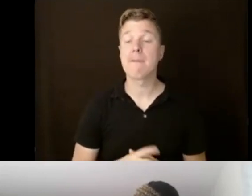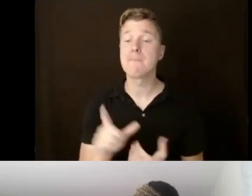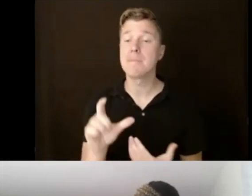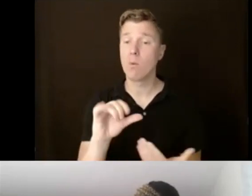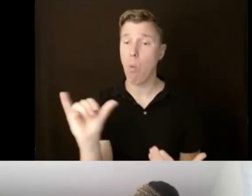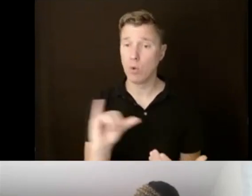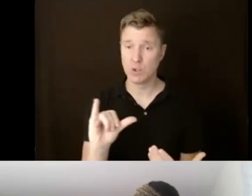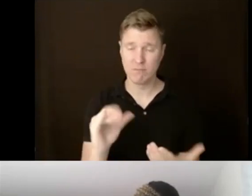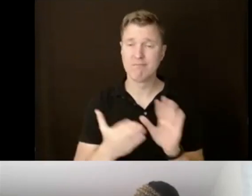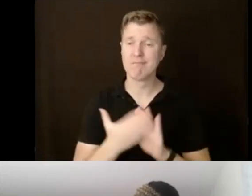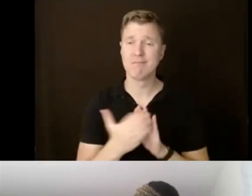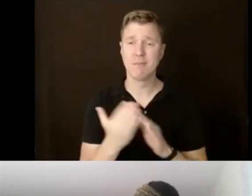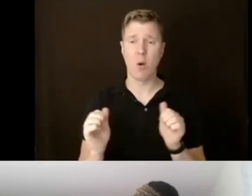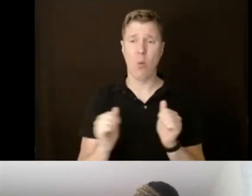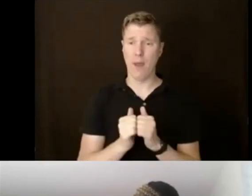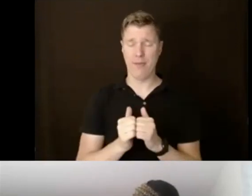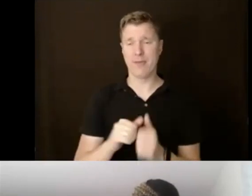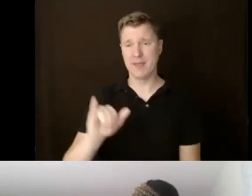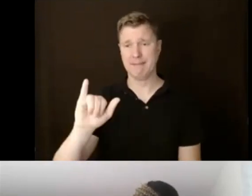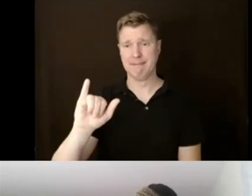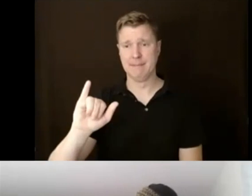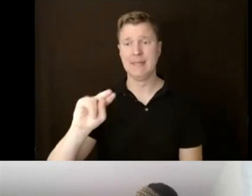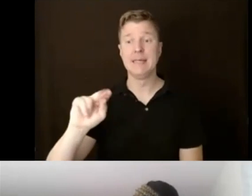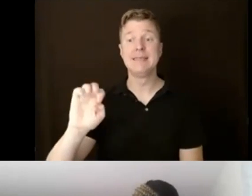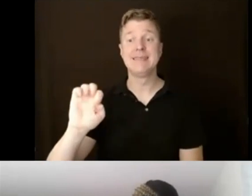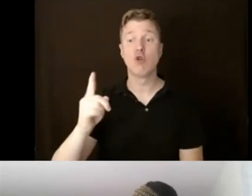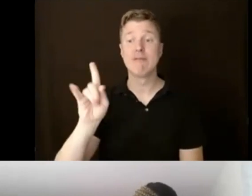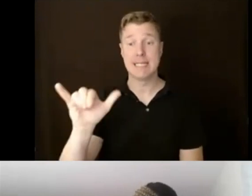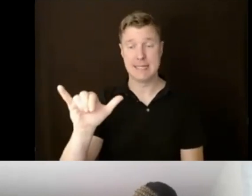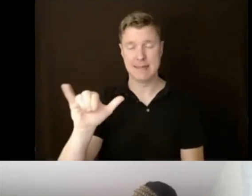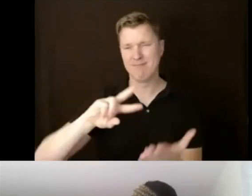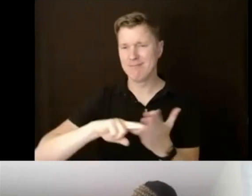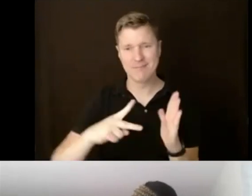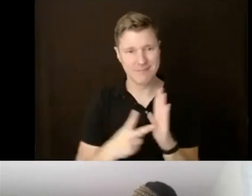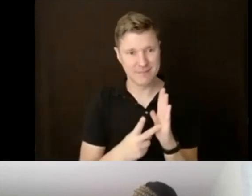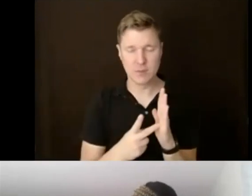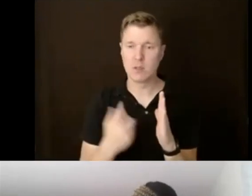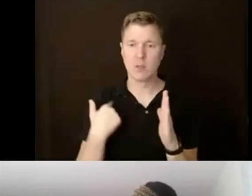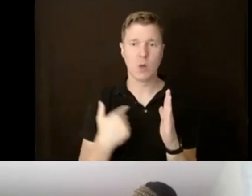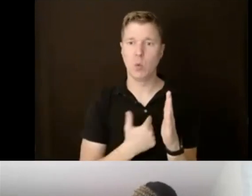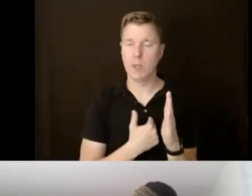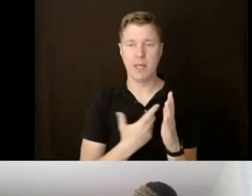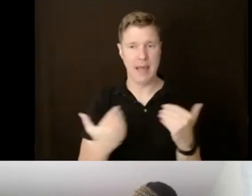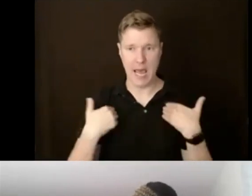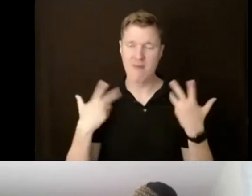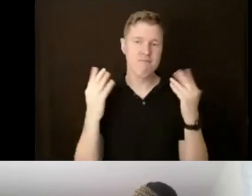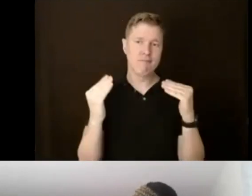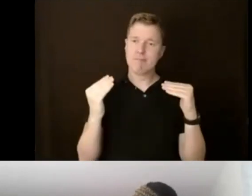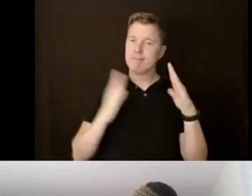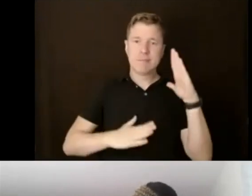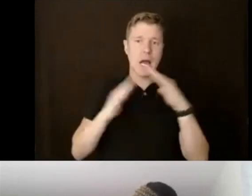best to operate with integrity. So what that means to us is that we hold the highest standard of professionalism,